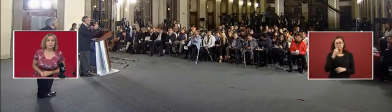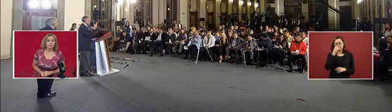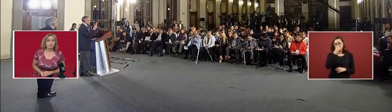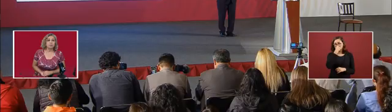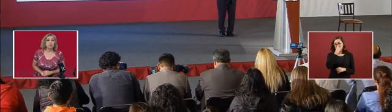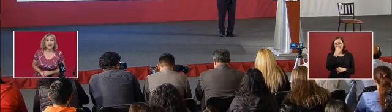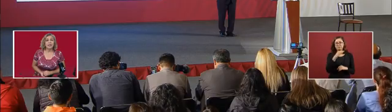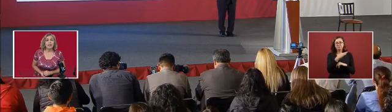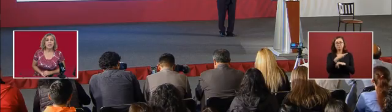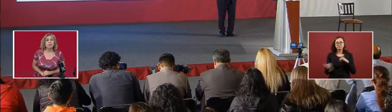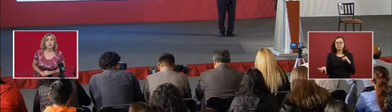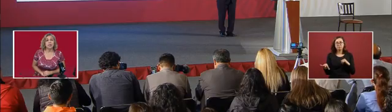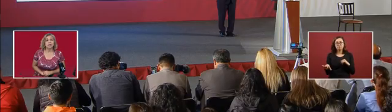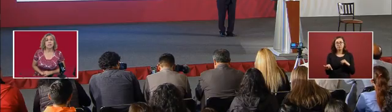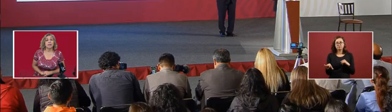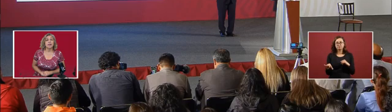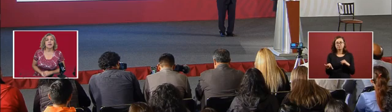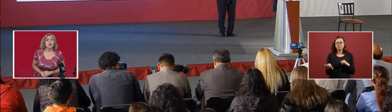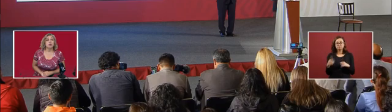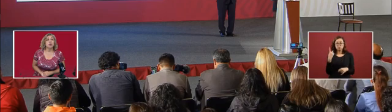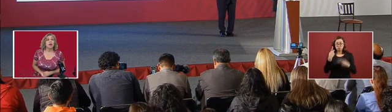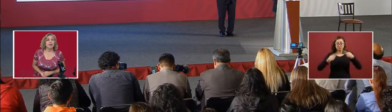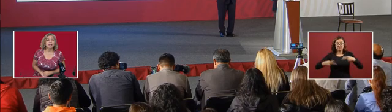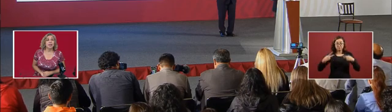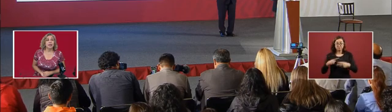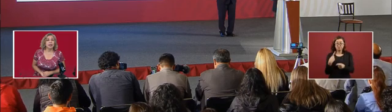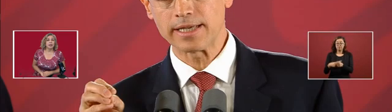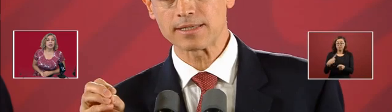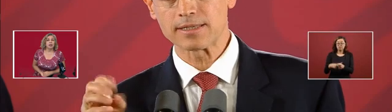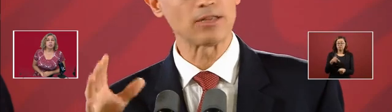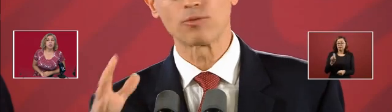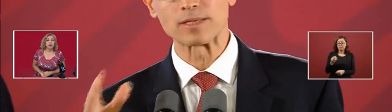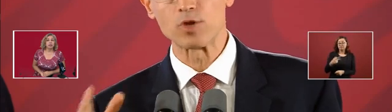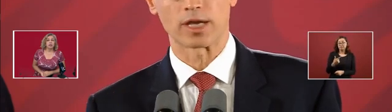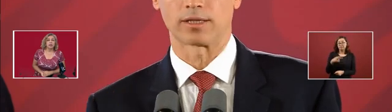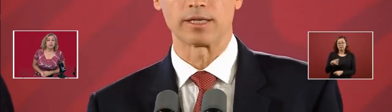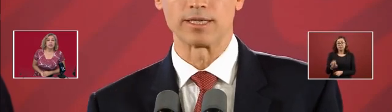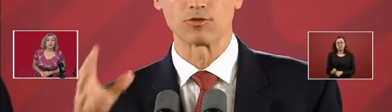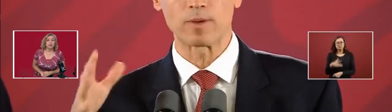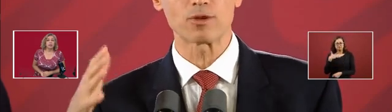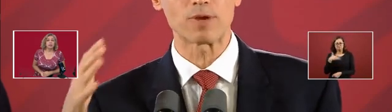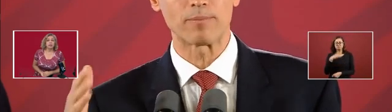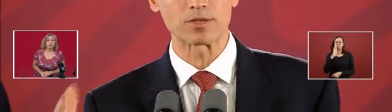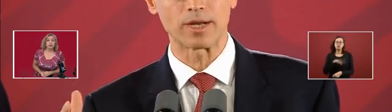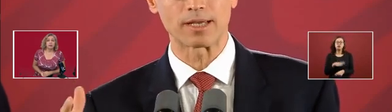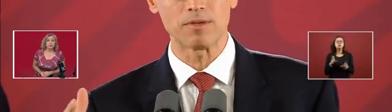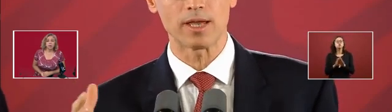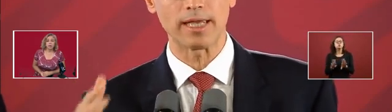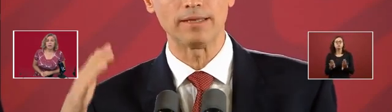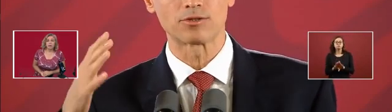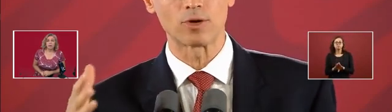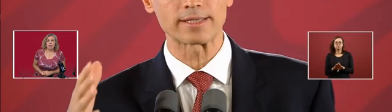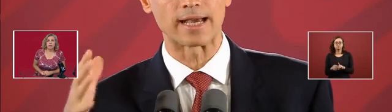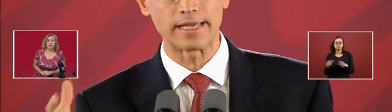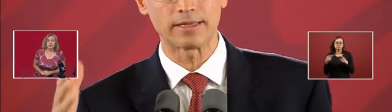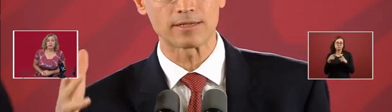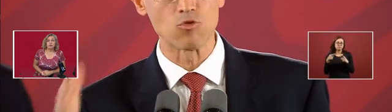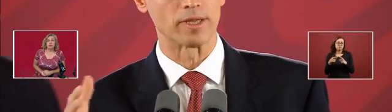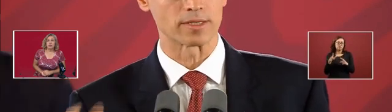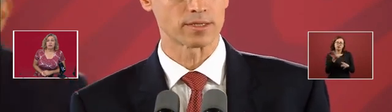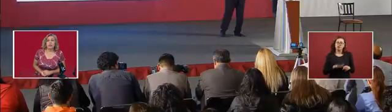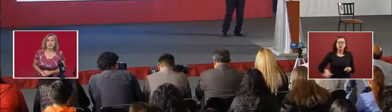have a higher amount of dengue. Not more transmission, but just more people with